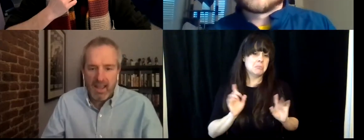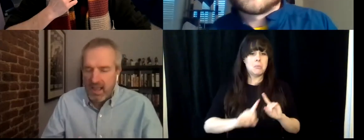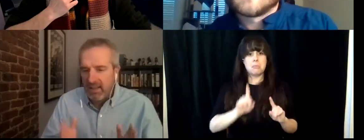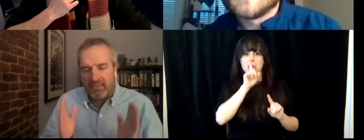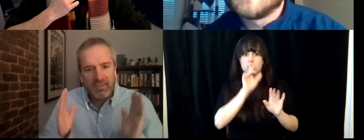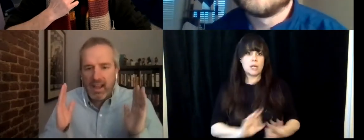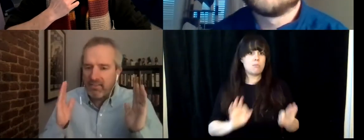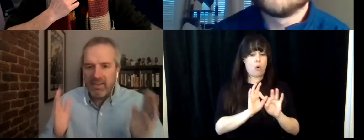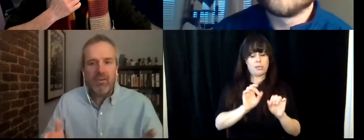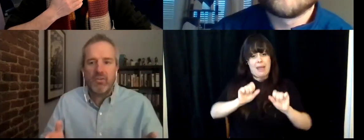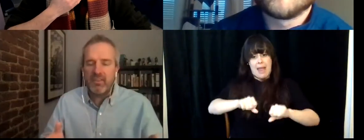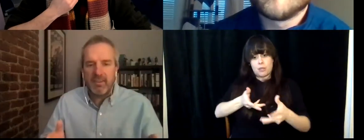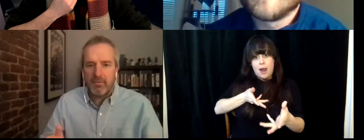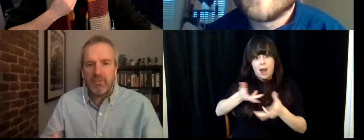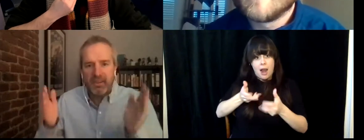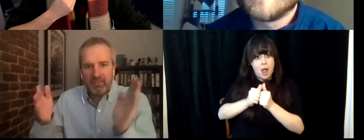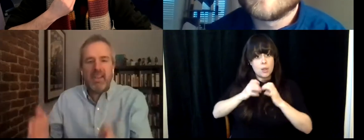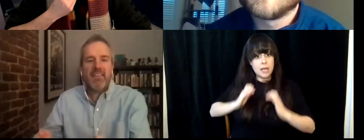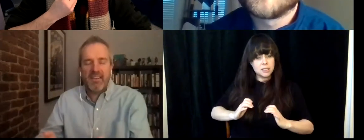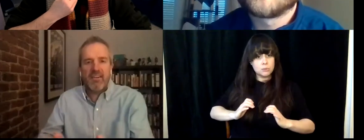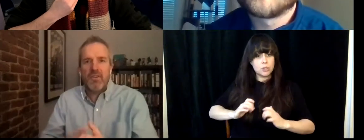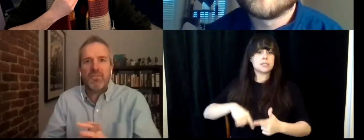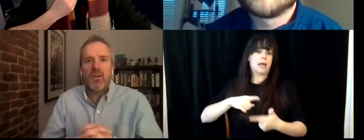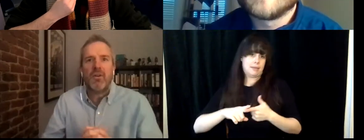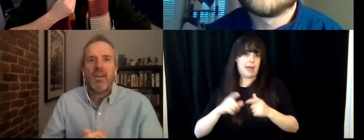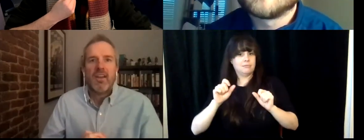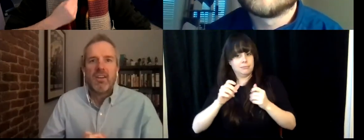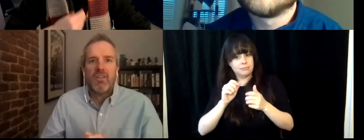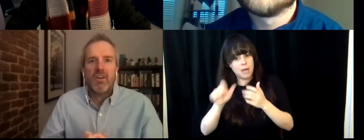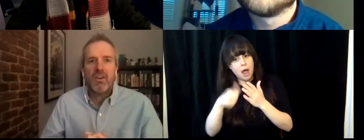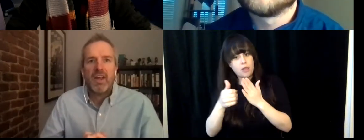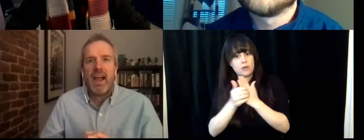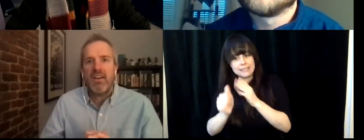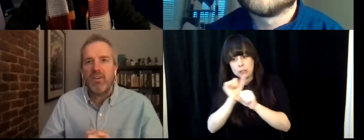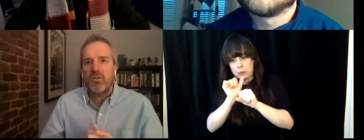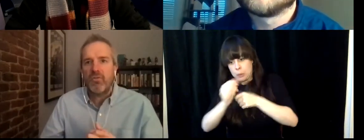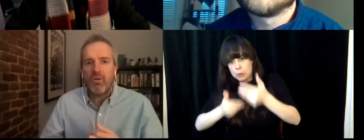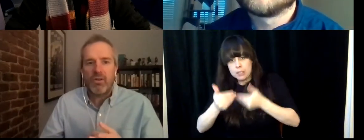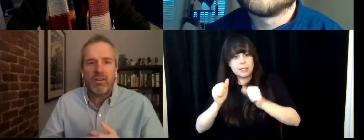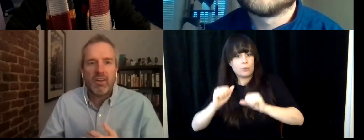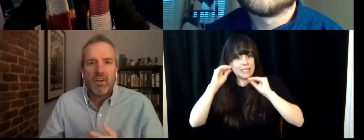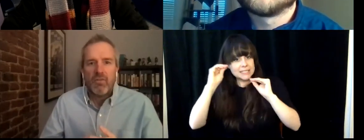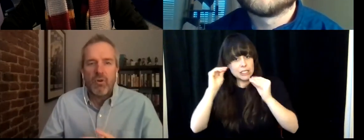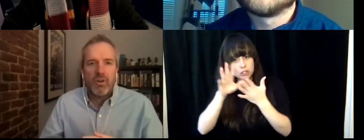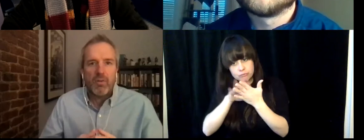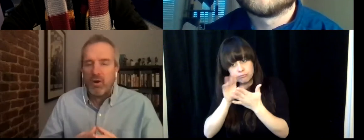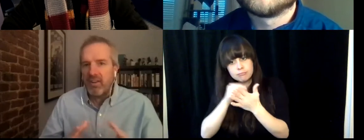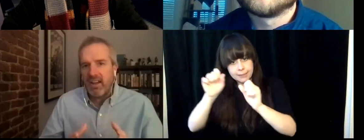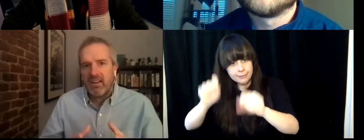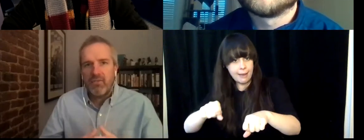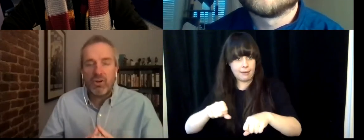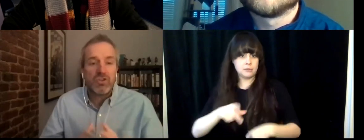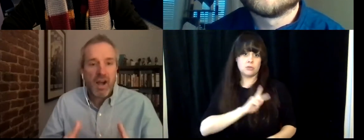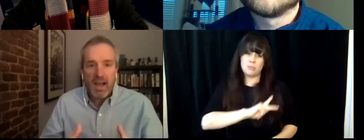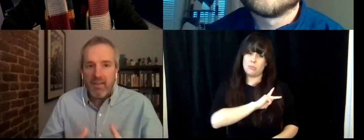Marriott has their own systems. Hilton has their own. So, they're going to hire you for your